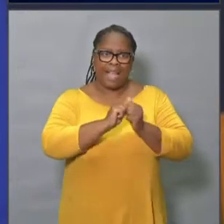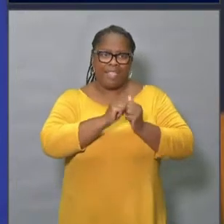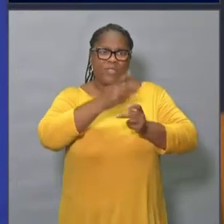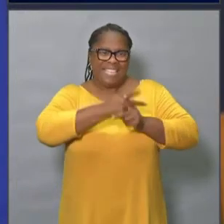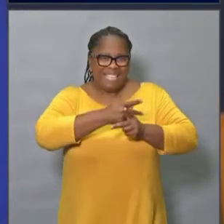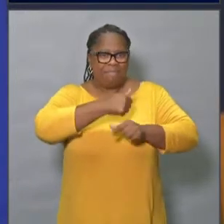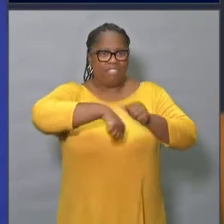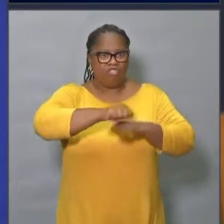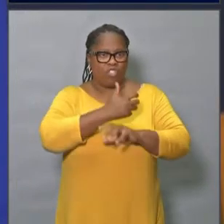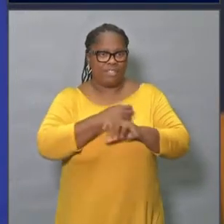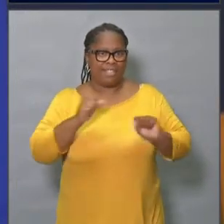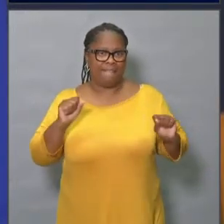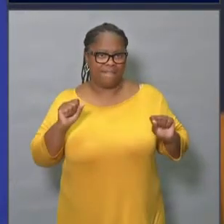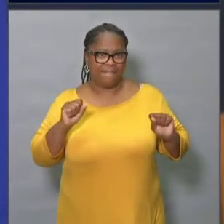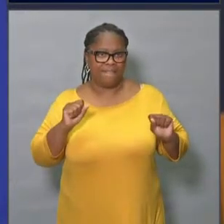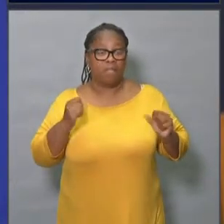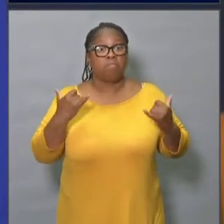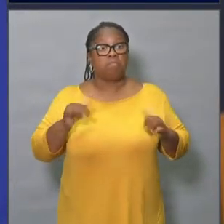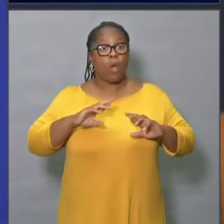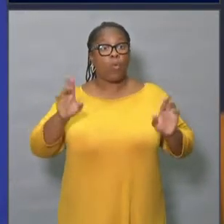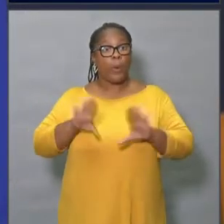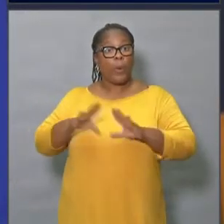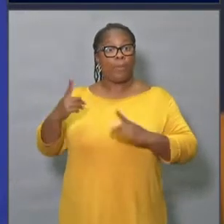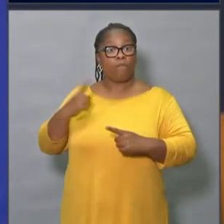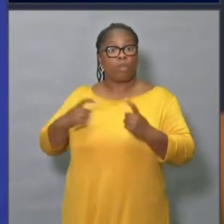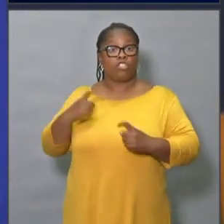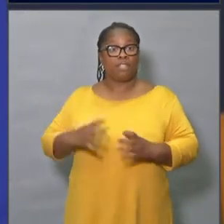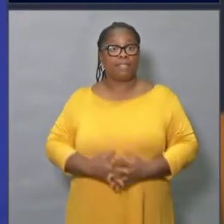possible. With that, we're ready for questions.